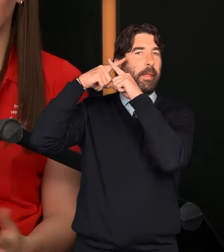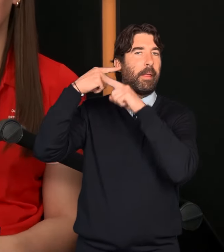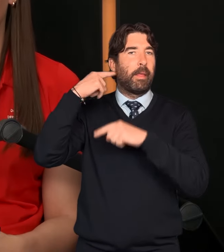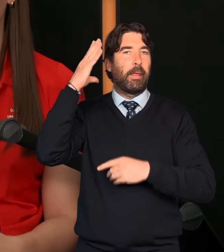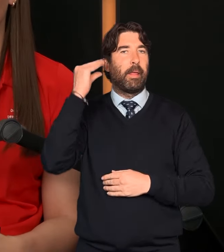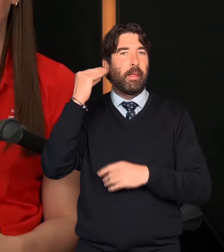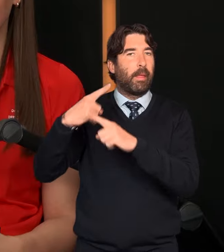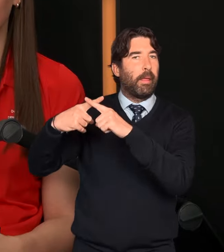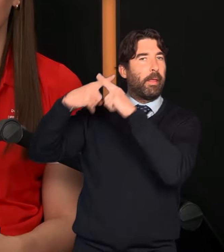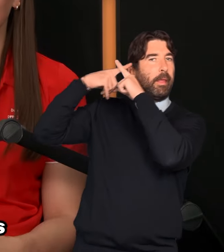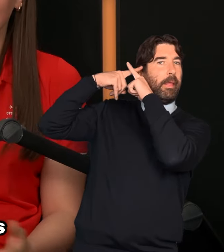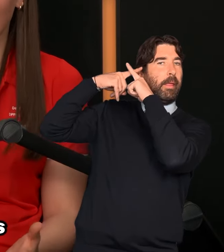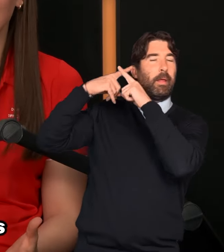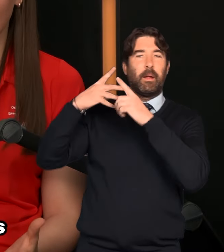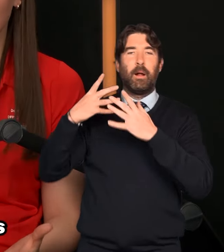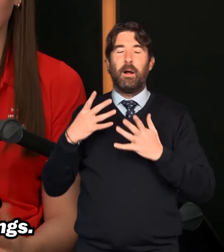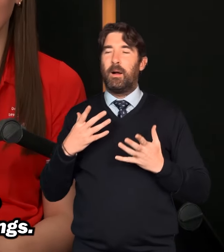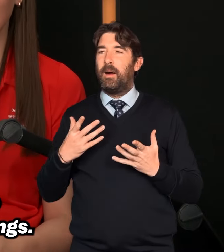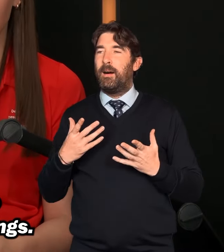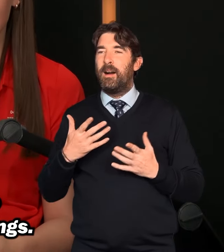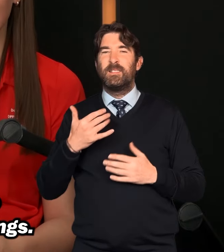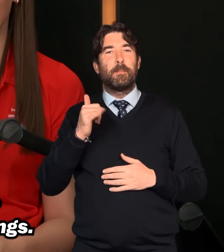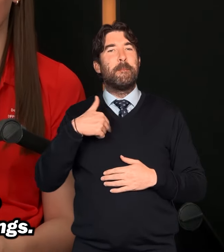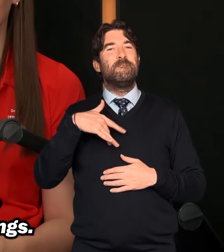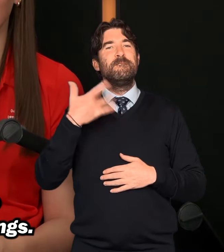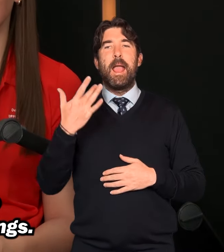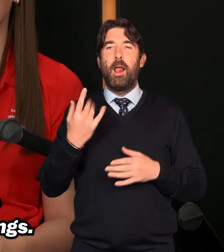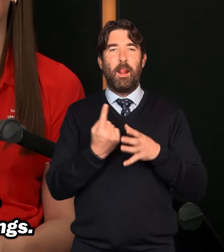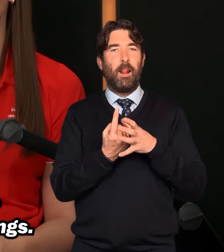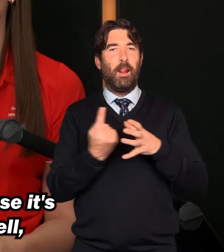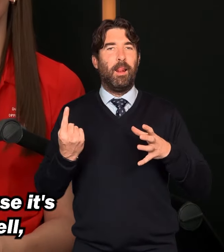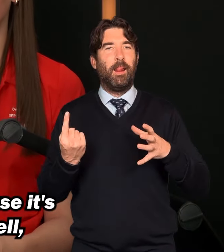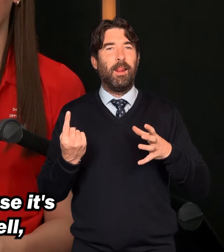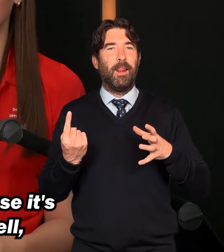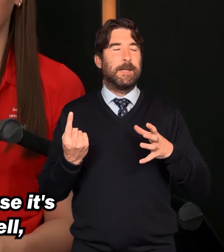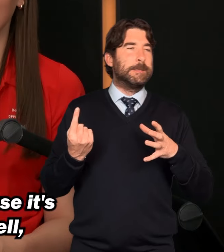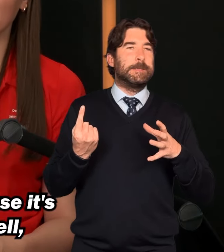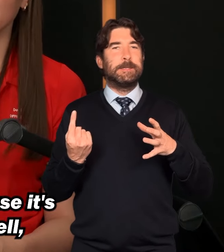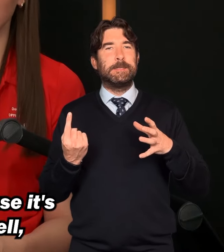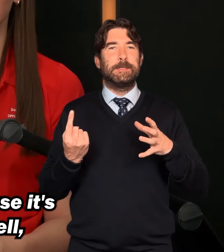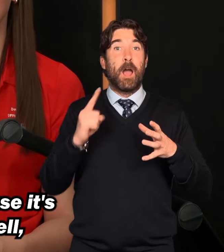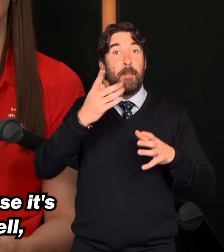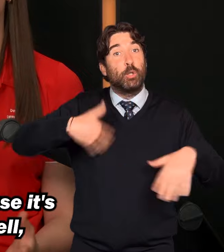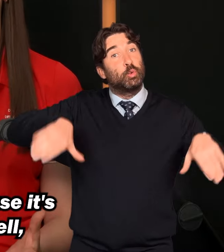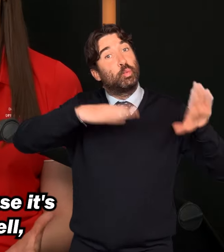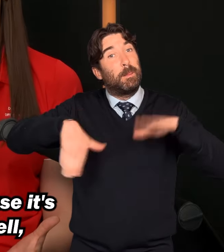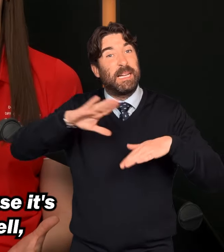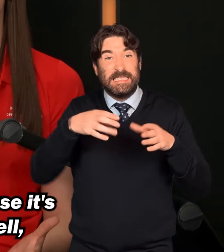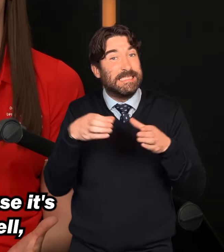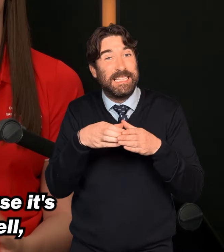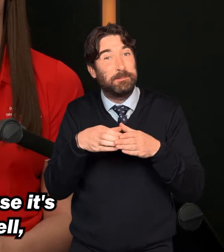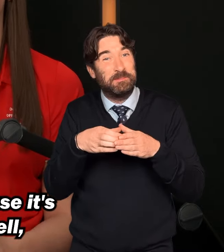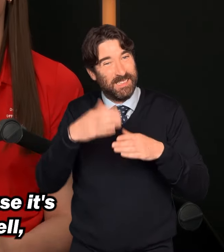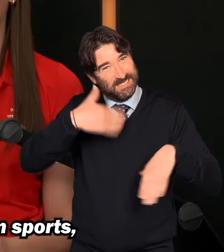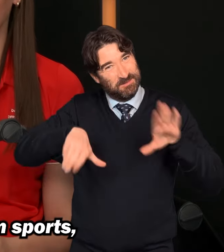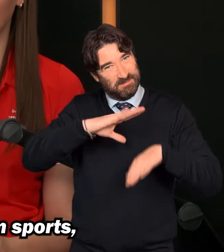all. It's like not as if, there's certainly times when you think you're missing out on lots of things, but I think swimming, because it's an individual sport